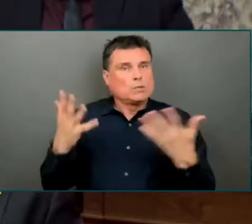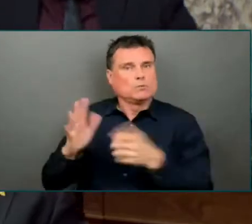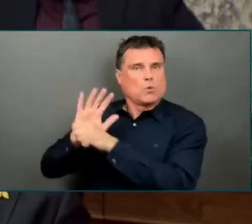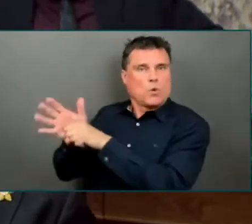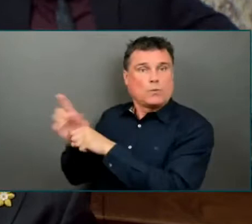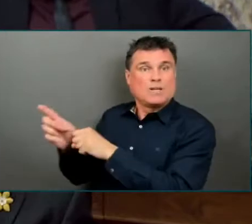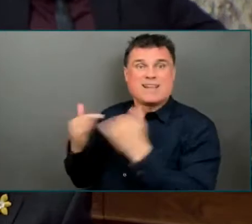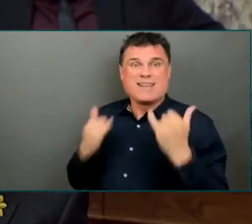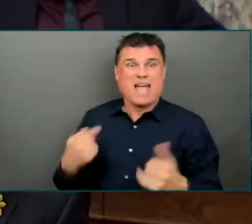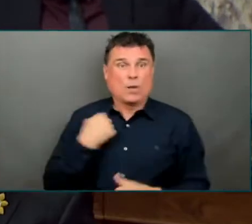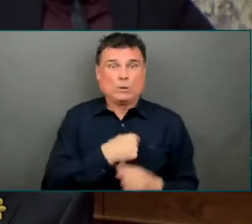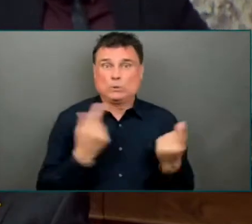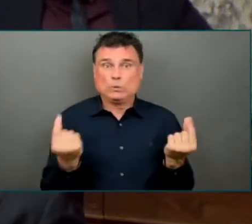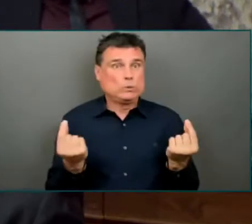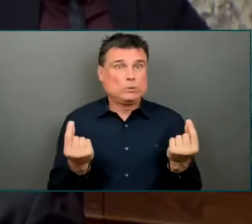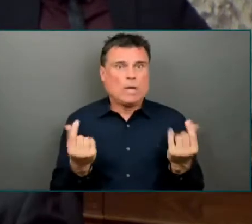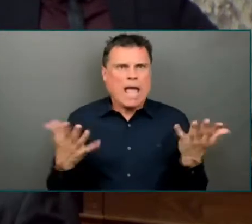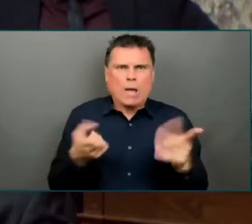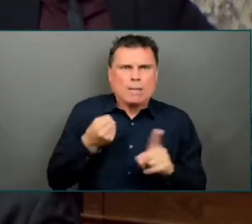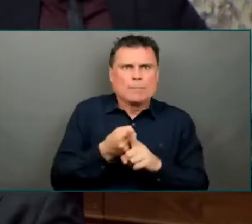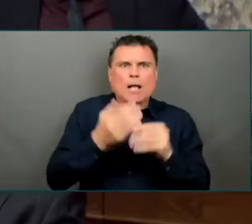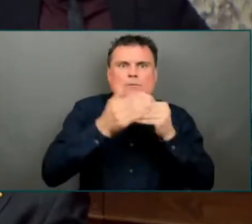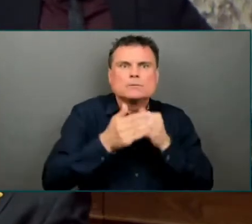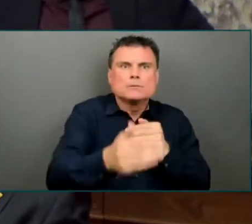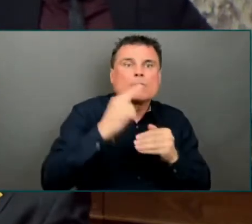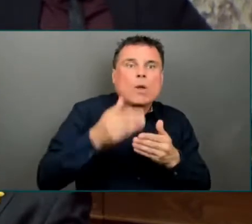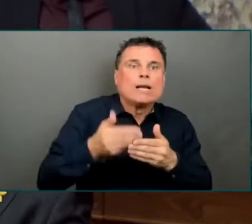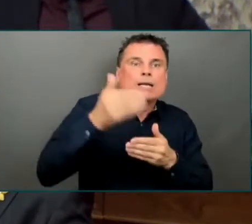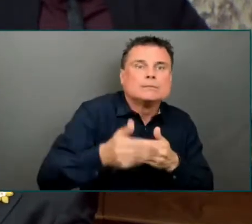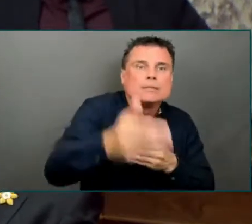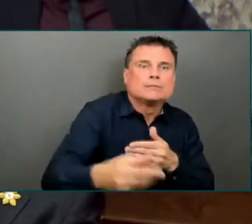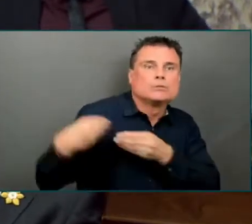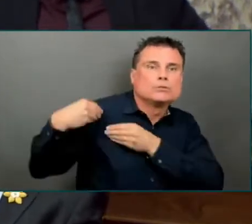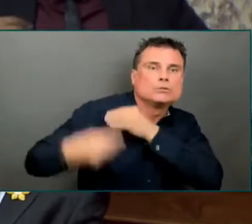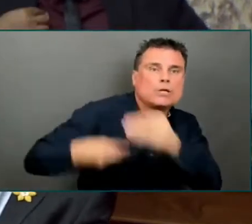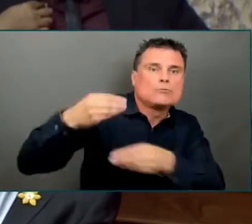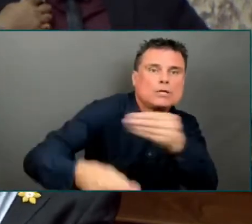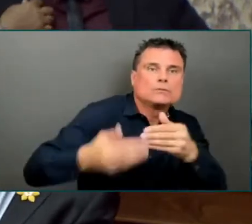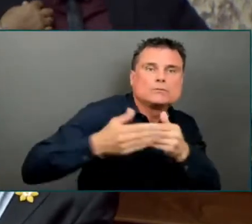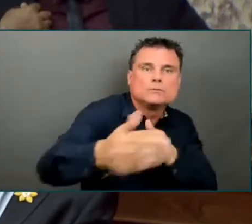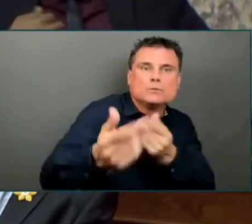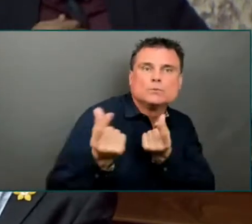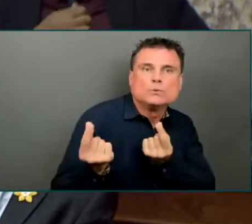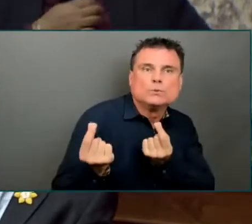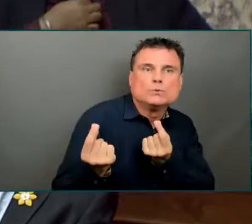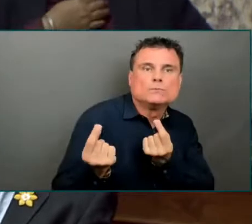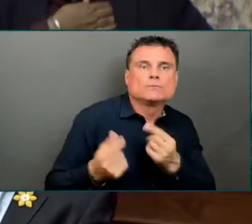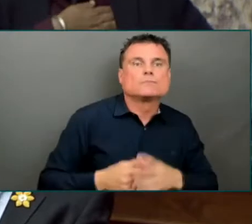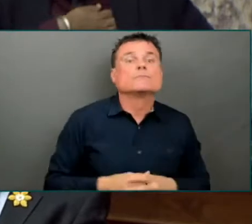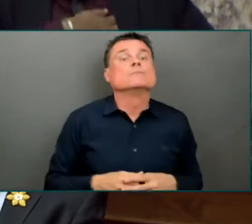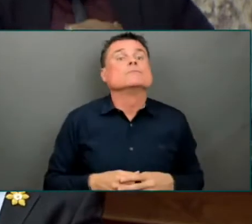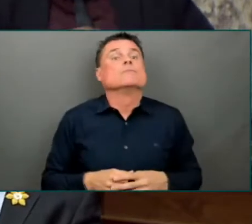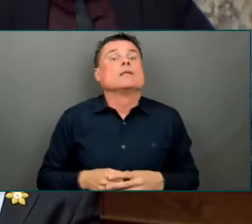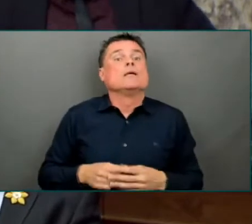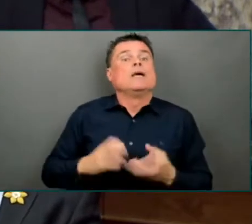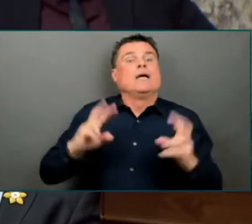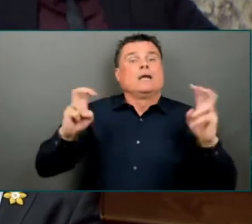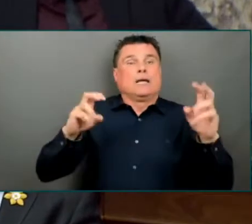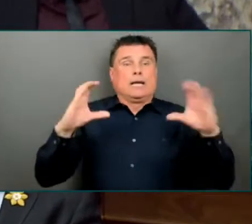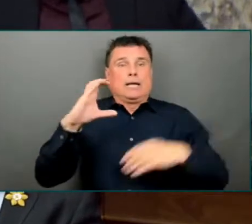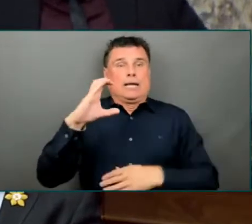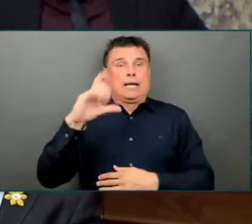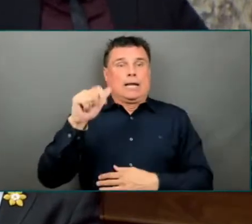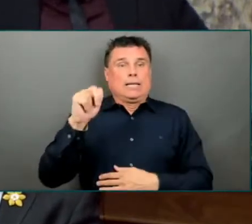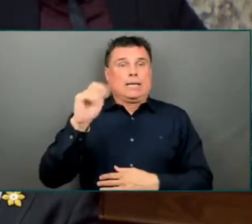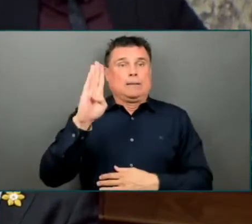Our Clean BC plan will help us reach a more sustainable economic future on the other side of the pandemic. It is North America's most